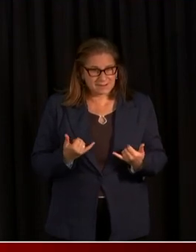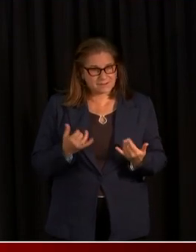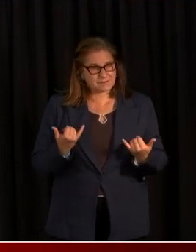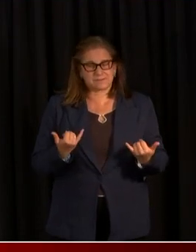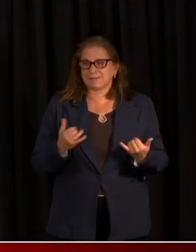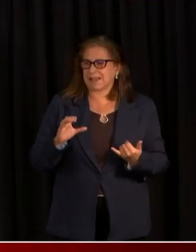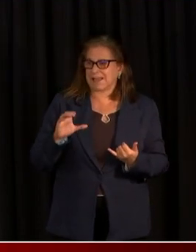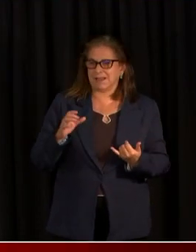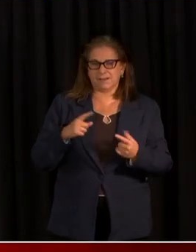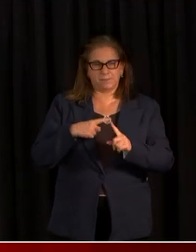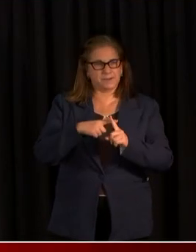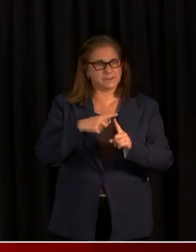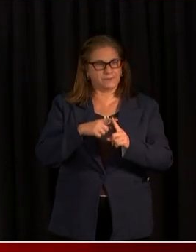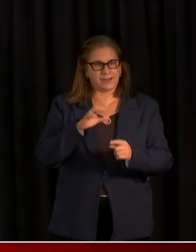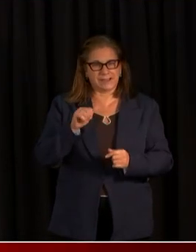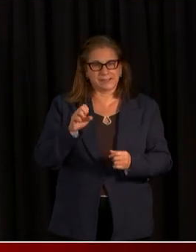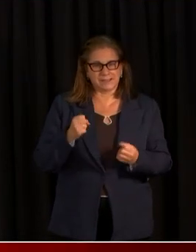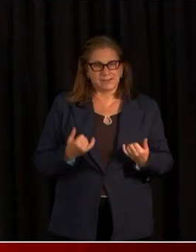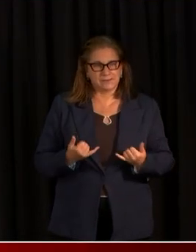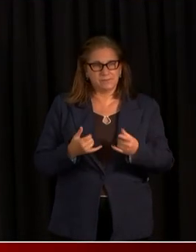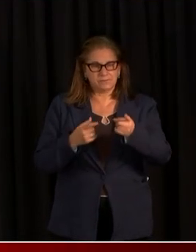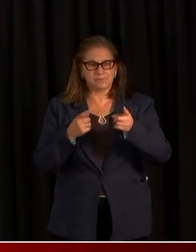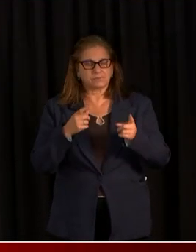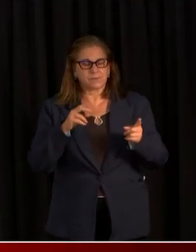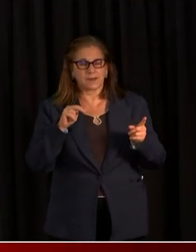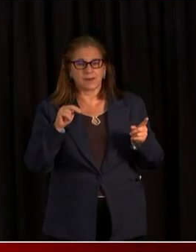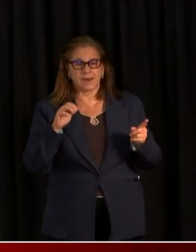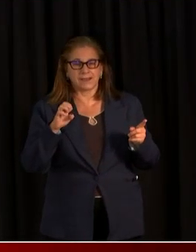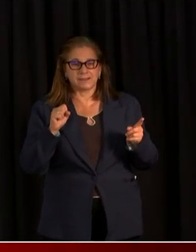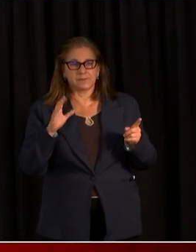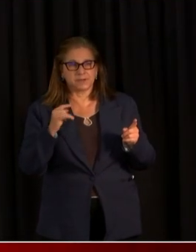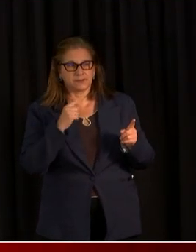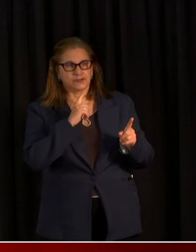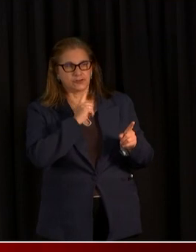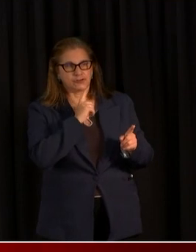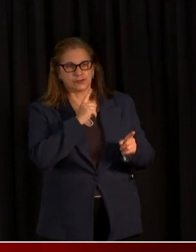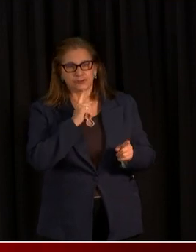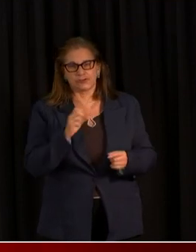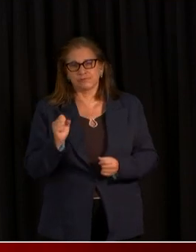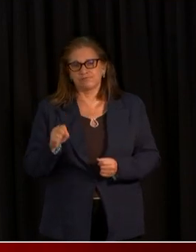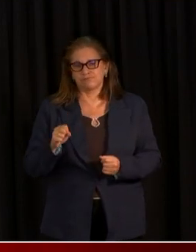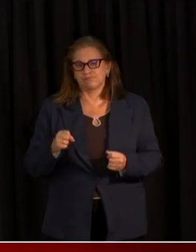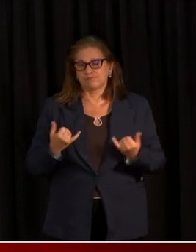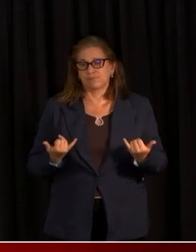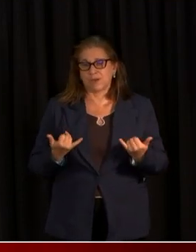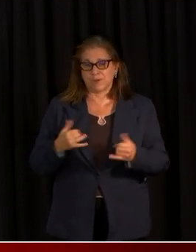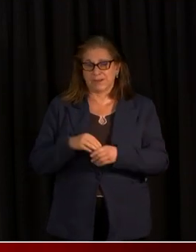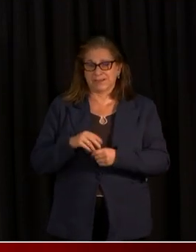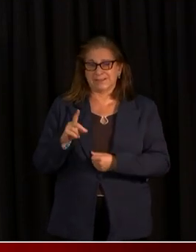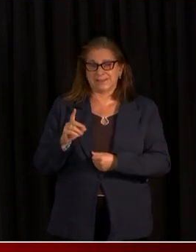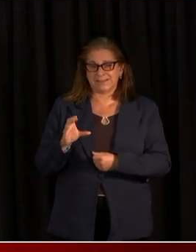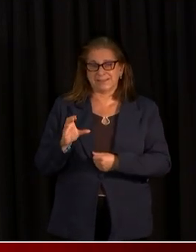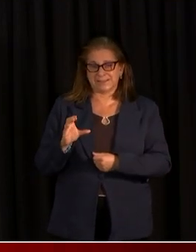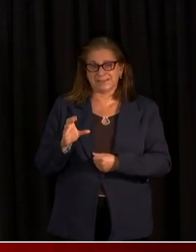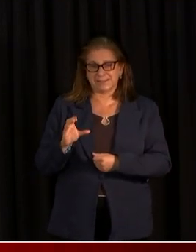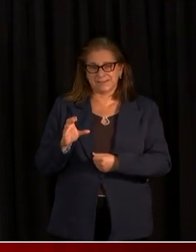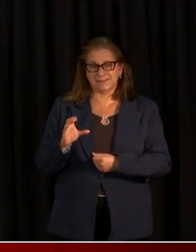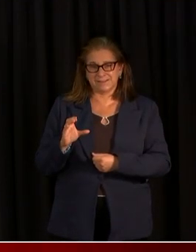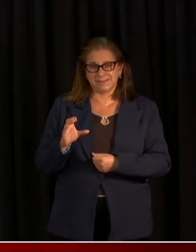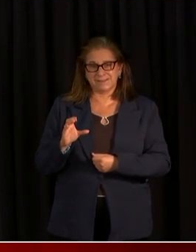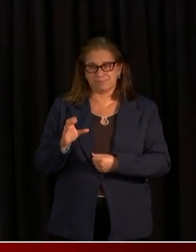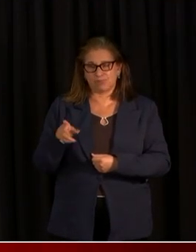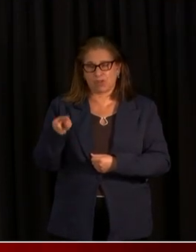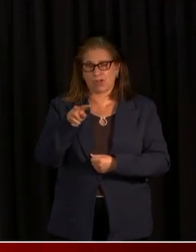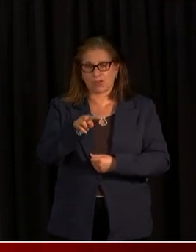cases. Sure. So we have in the district today, you will note on the website that we